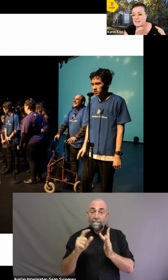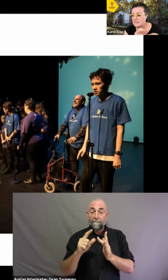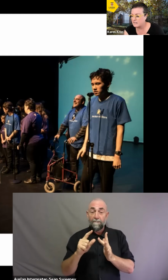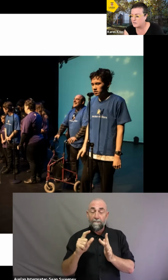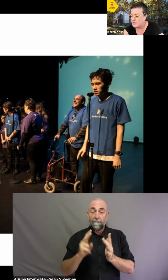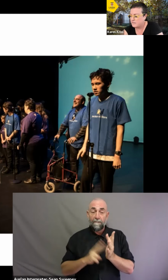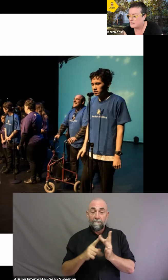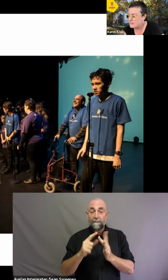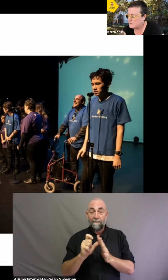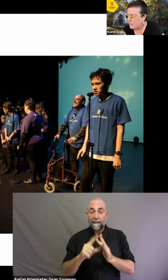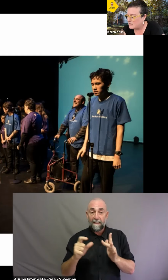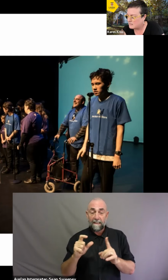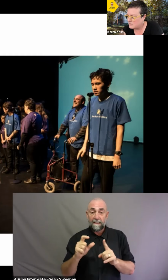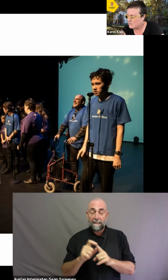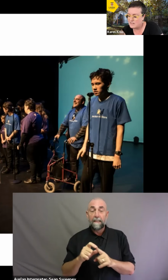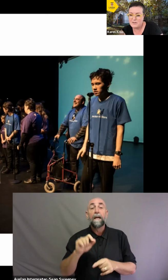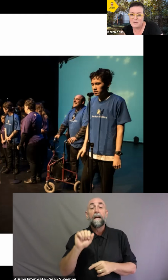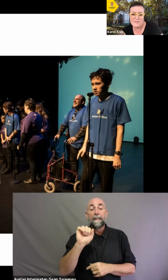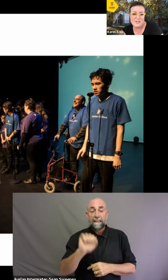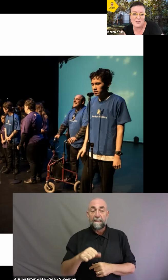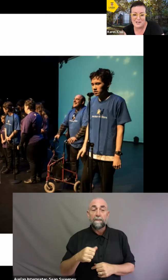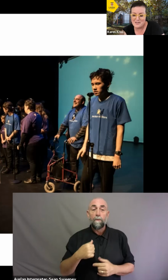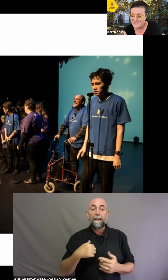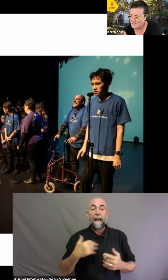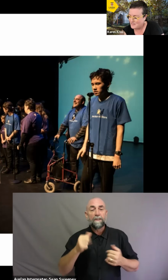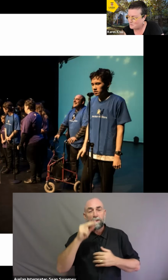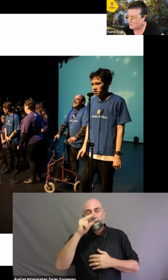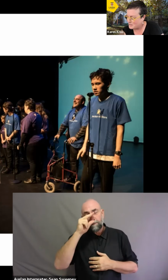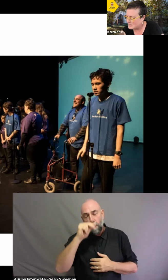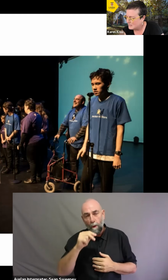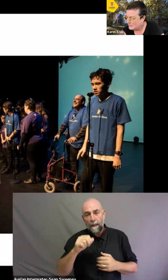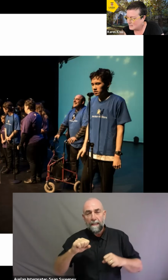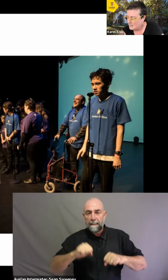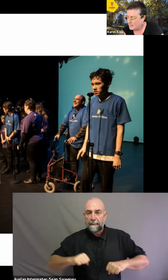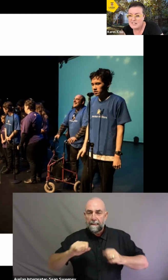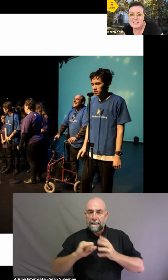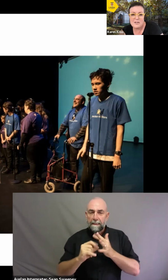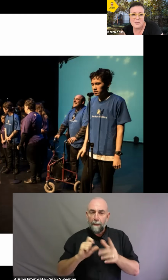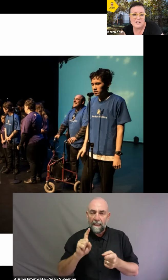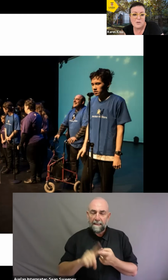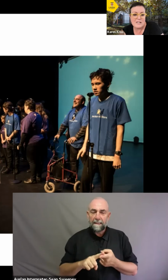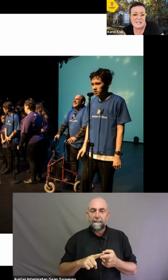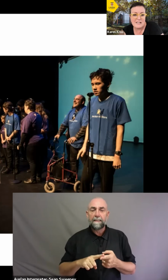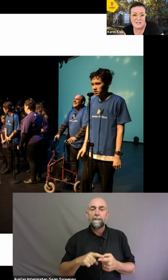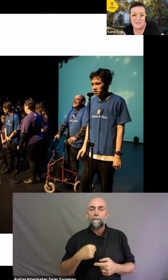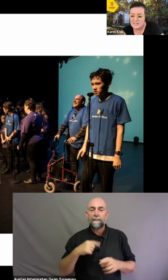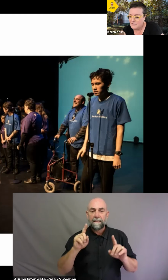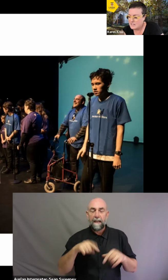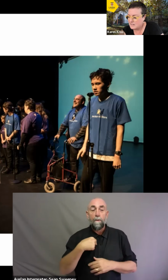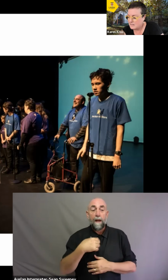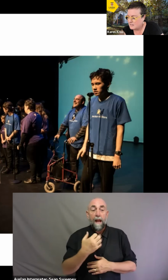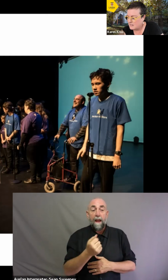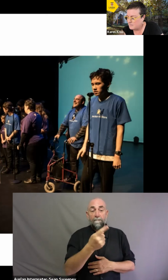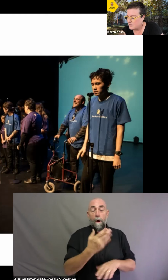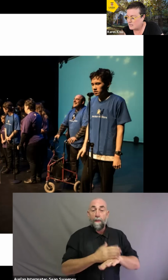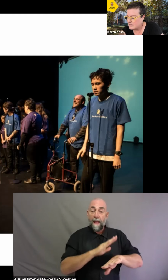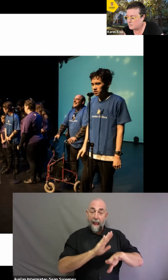and in quite a different space. So there were a few trials and lots of other works. And you can see one of the works here on the left